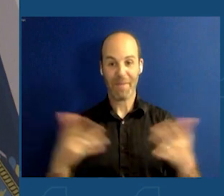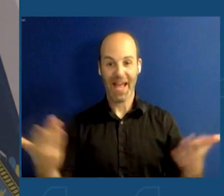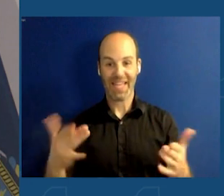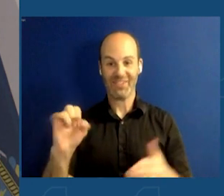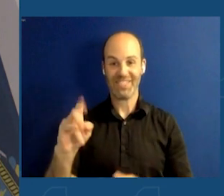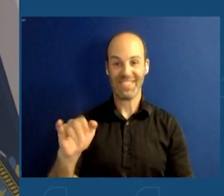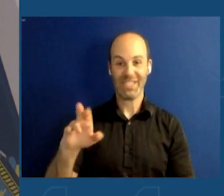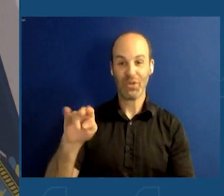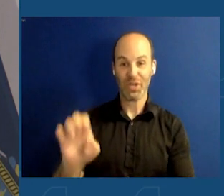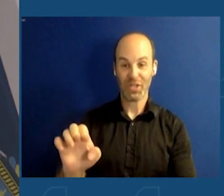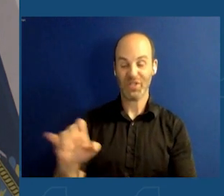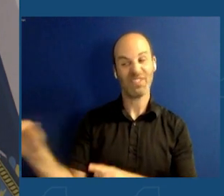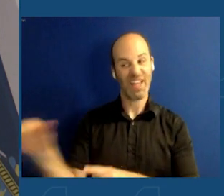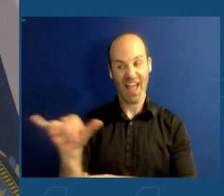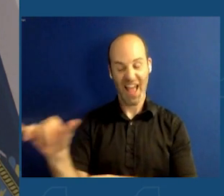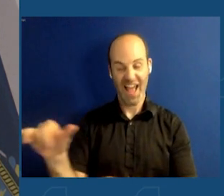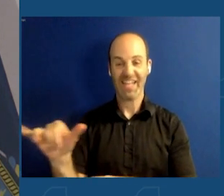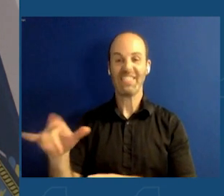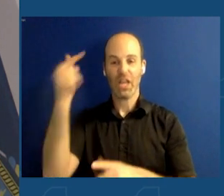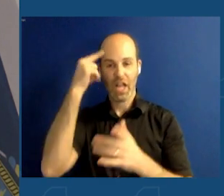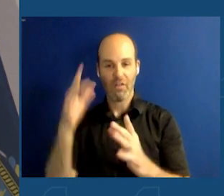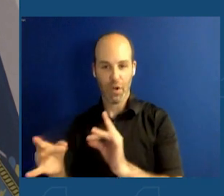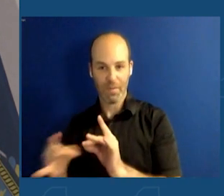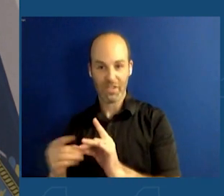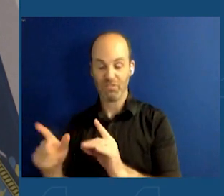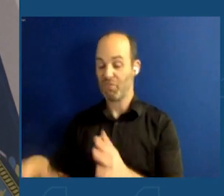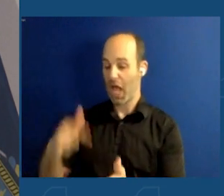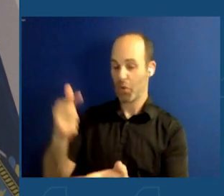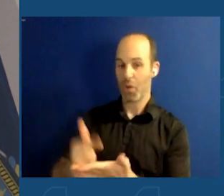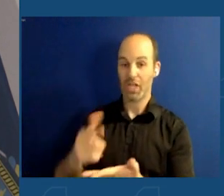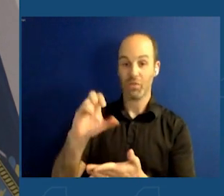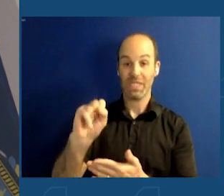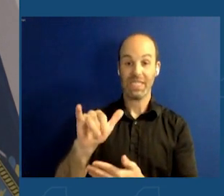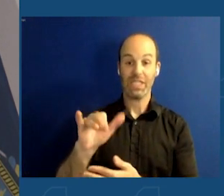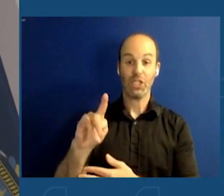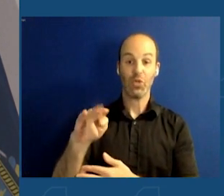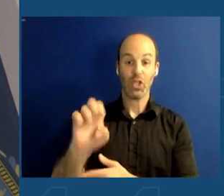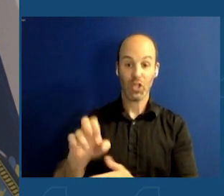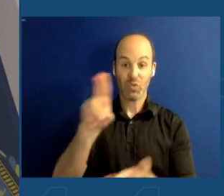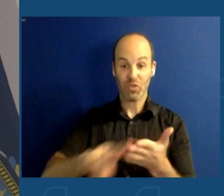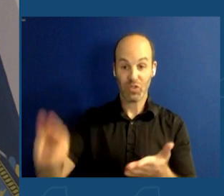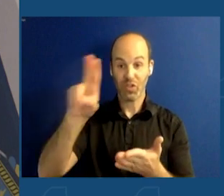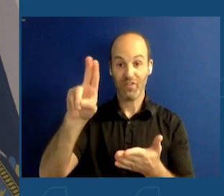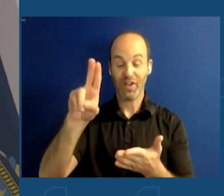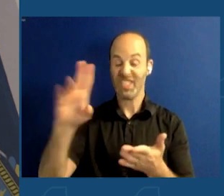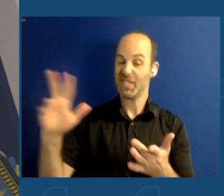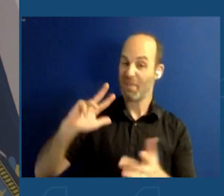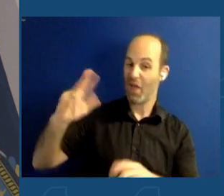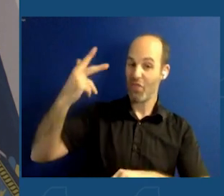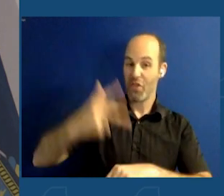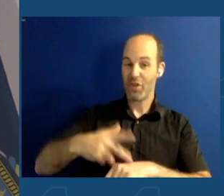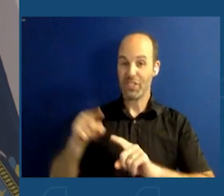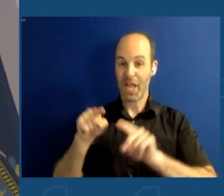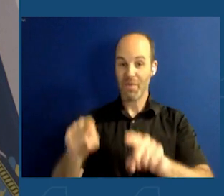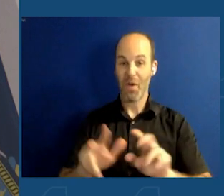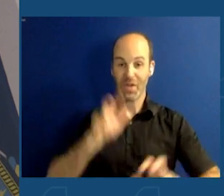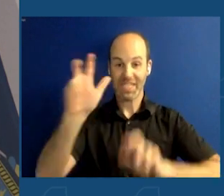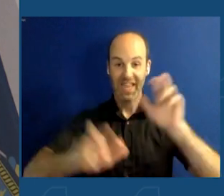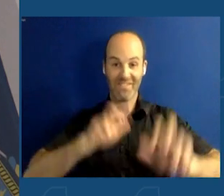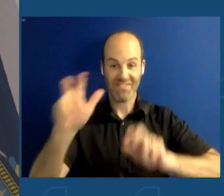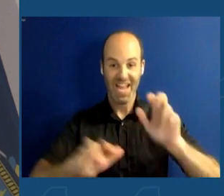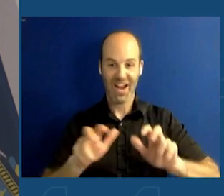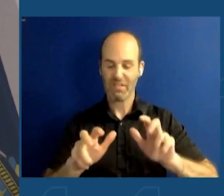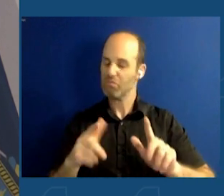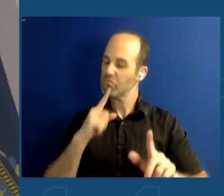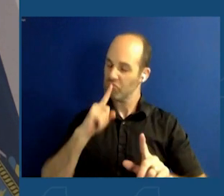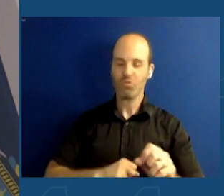governor said, I'm a graduate of Syracuse University. This is my third time at the New York State Fair, and I agree, it's got to be the best fair in the